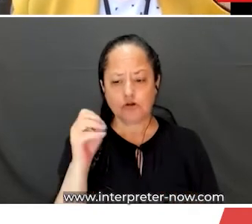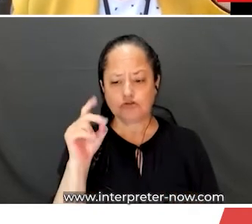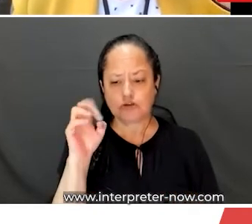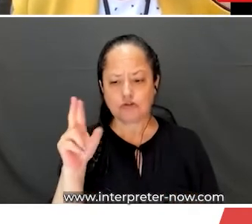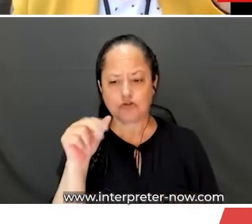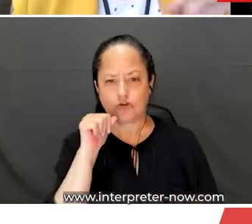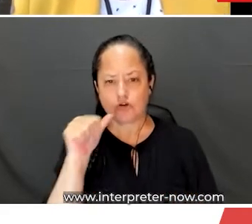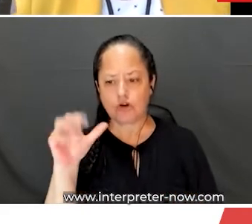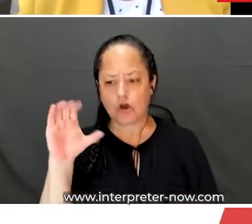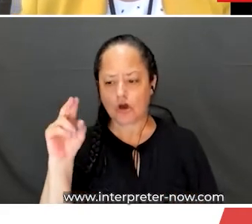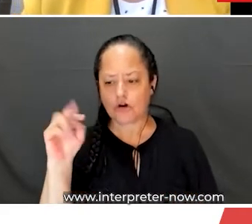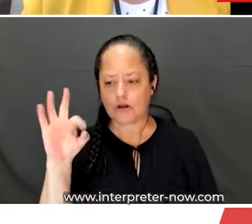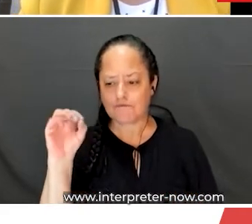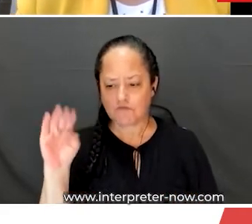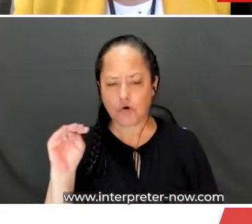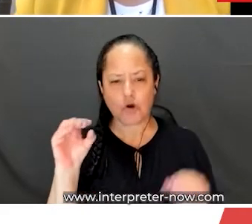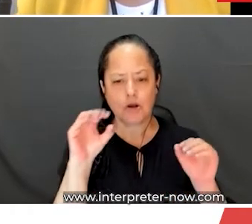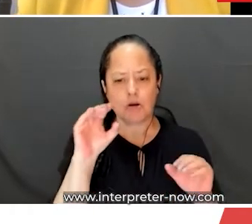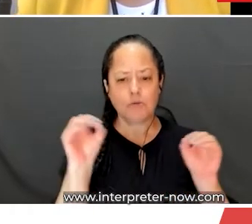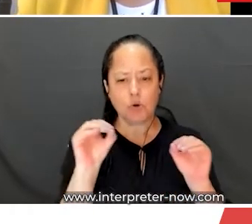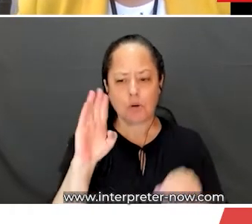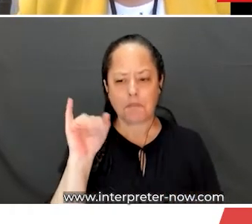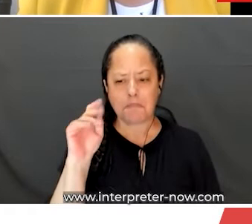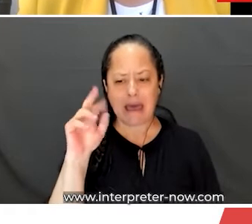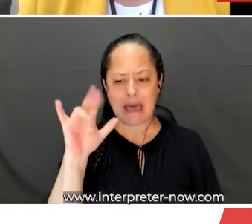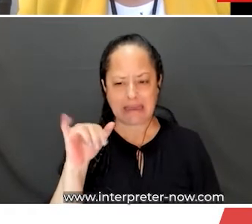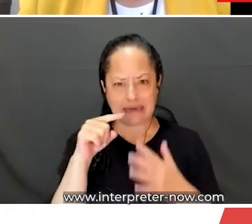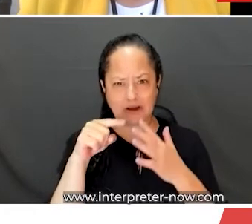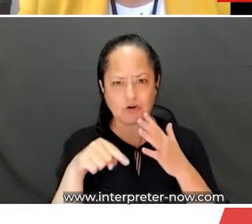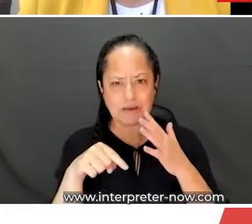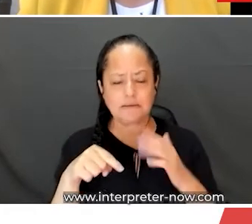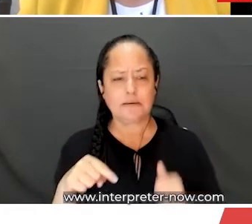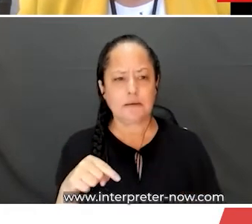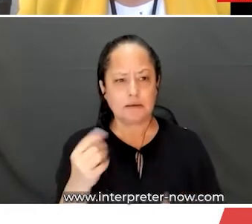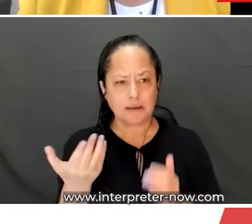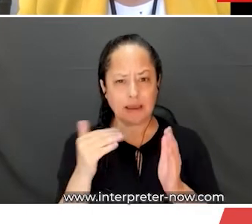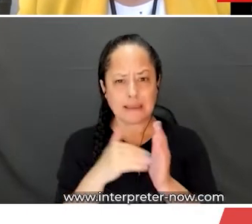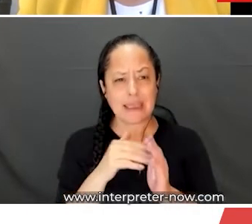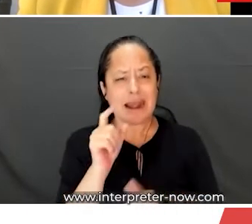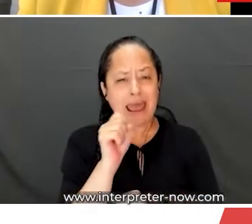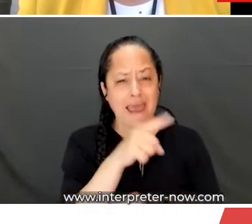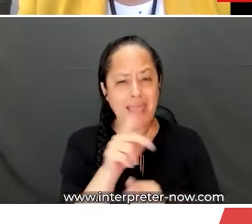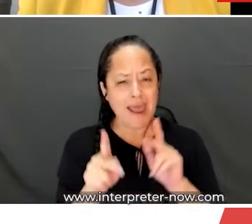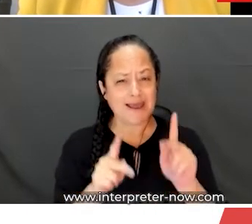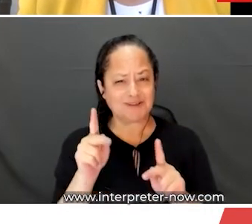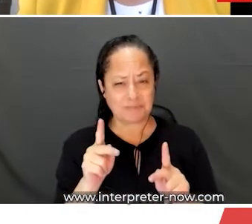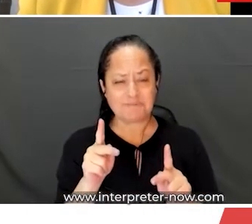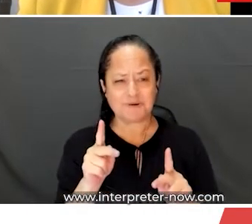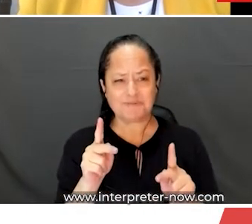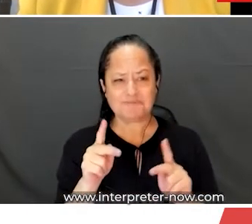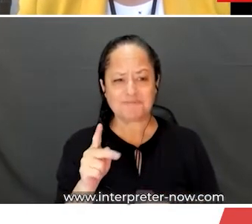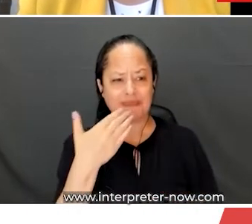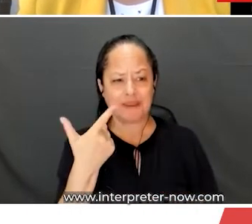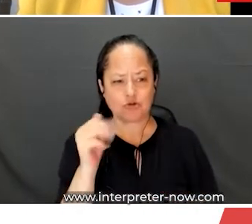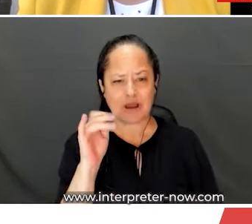nonconforming, non-binary, and so on. And so it again, ask people, which is a great, thank you,